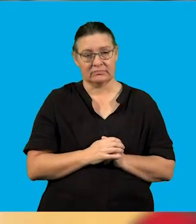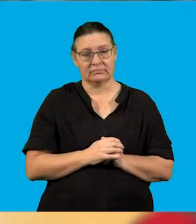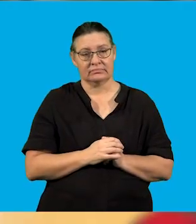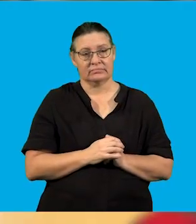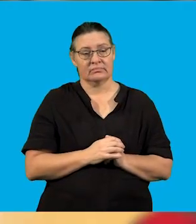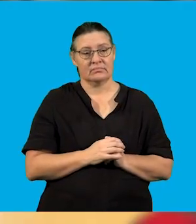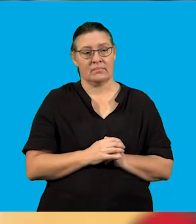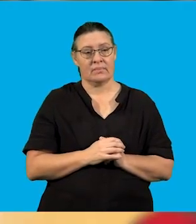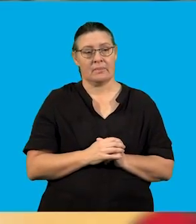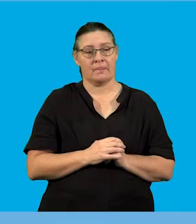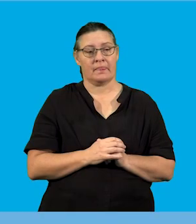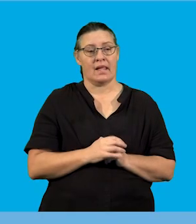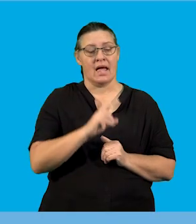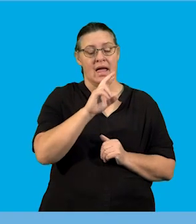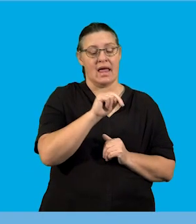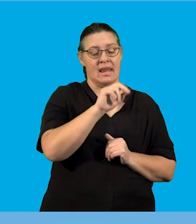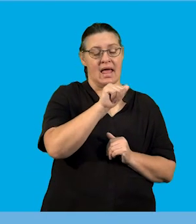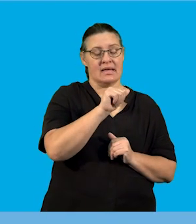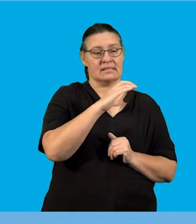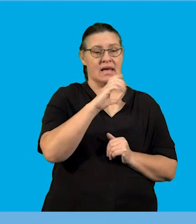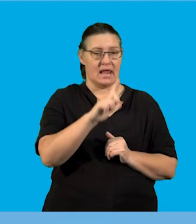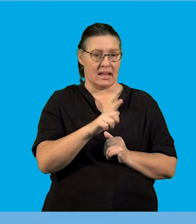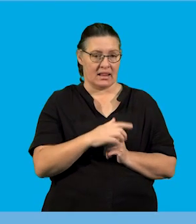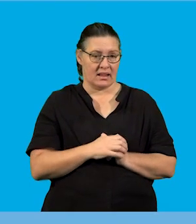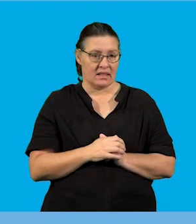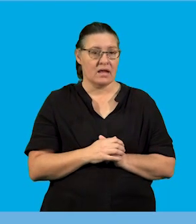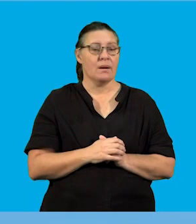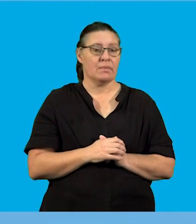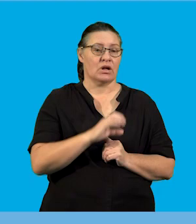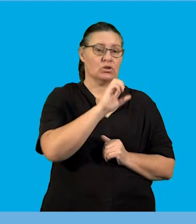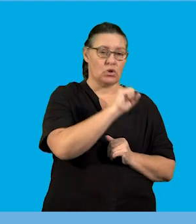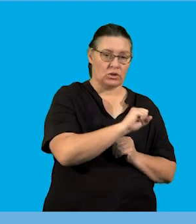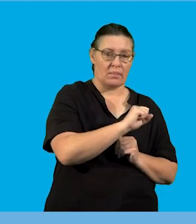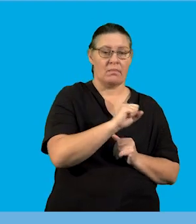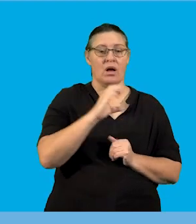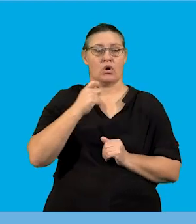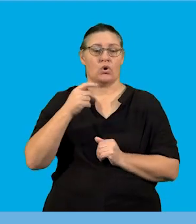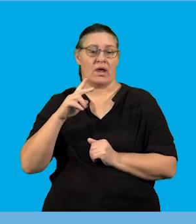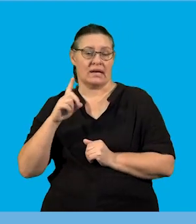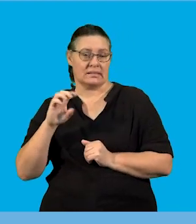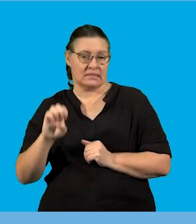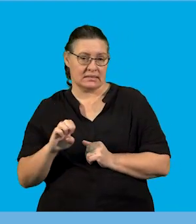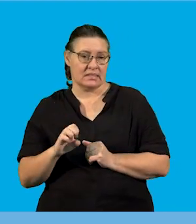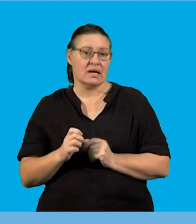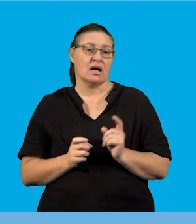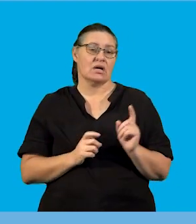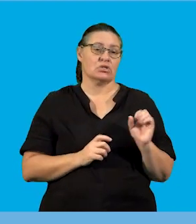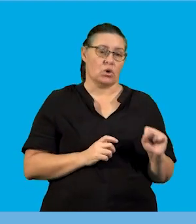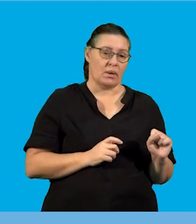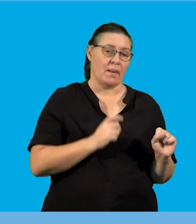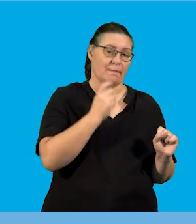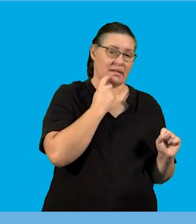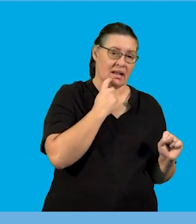IDE. For an example, NaCl, which is a combination of sodium and chlorine, whereby our sodium is